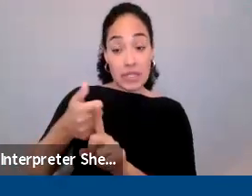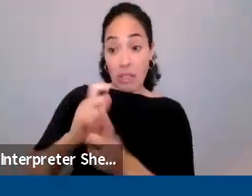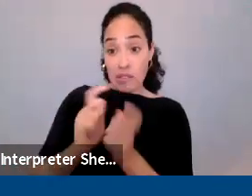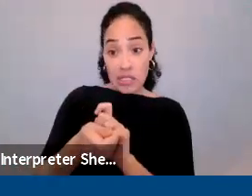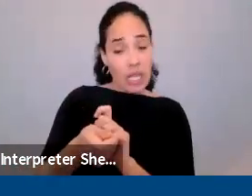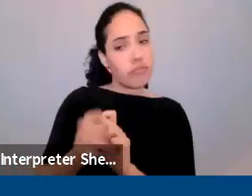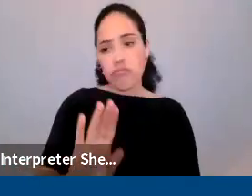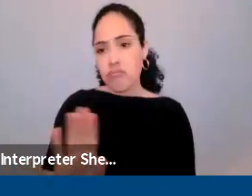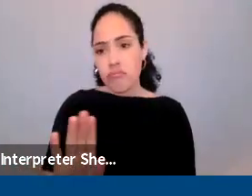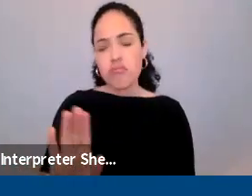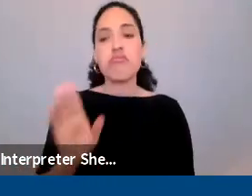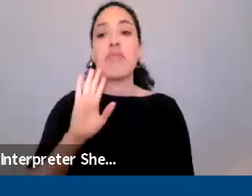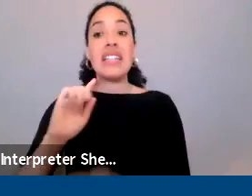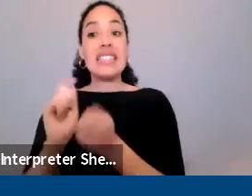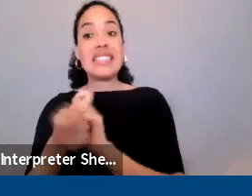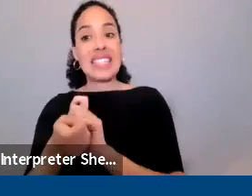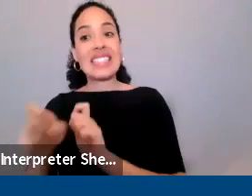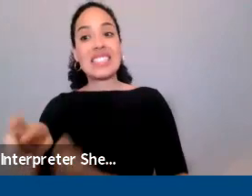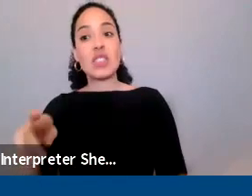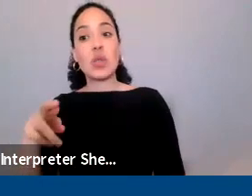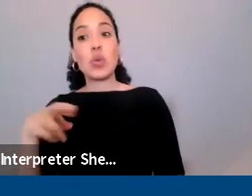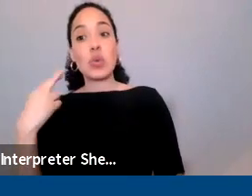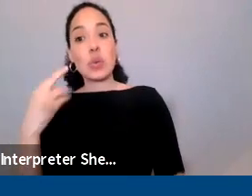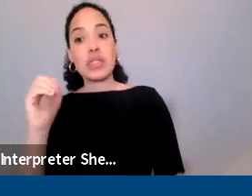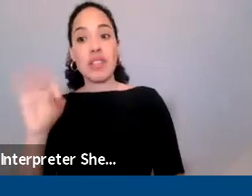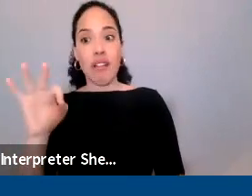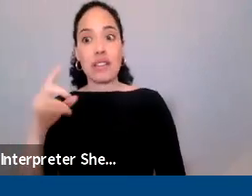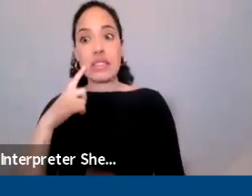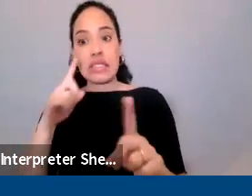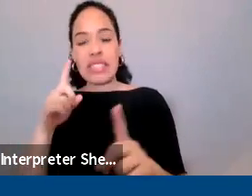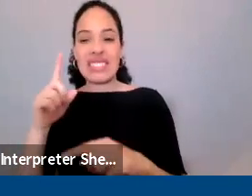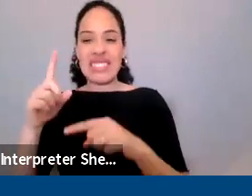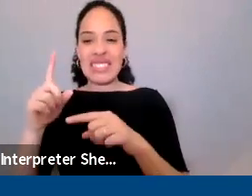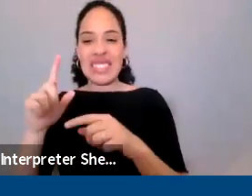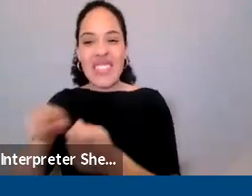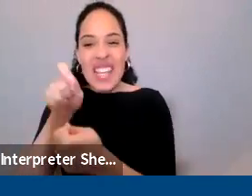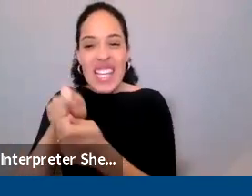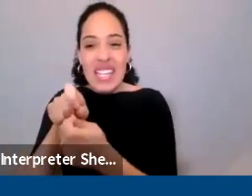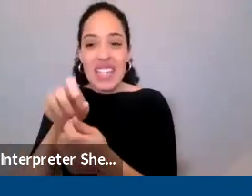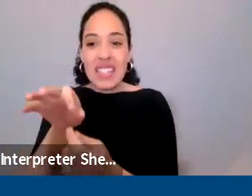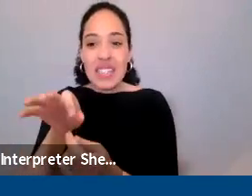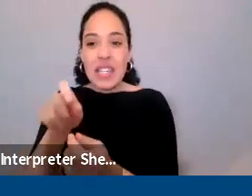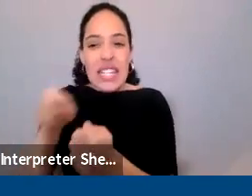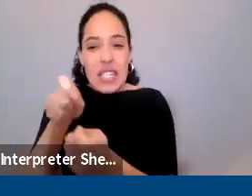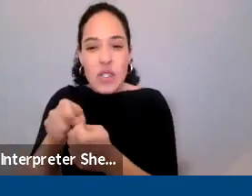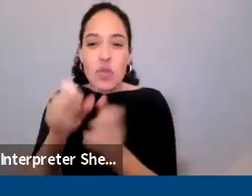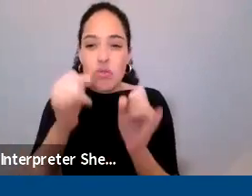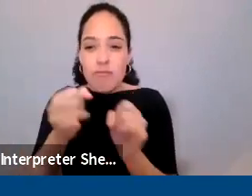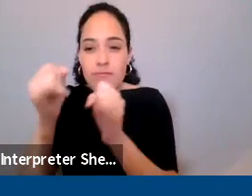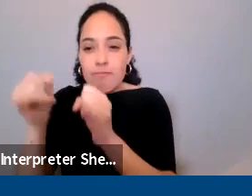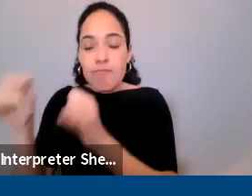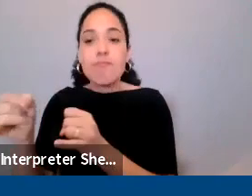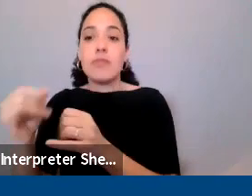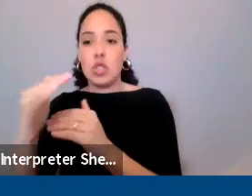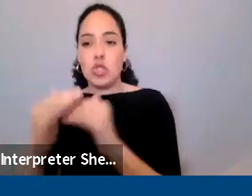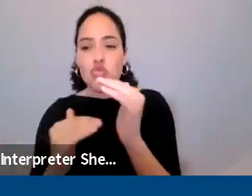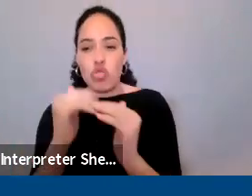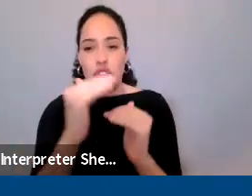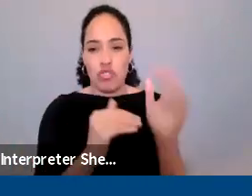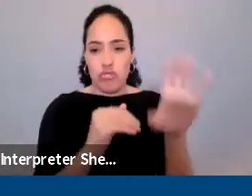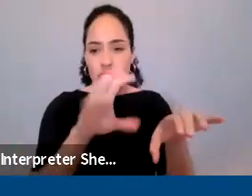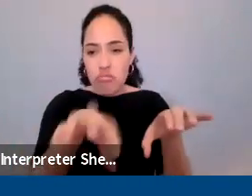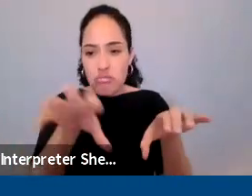is assessed on individual structures. There are several criteria that will be assessed. It's no